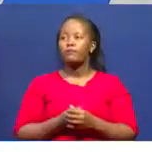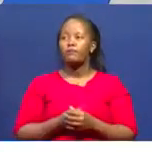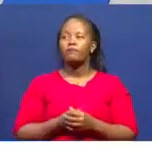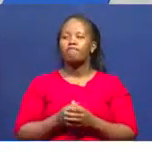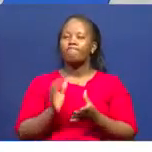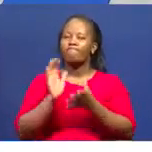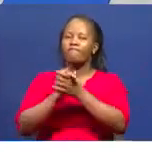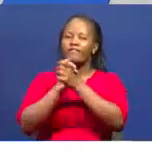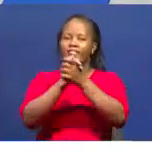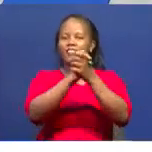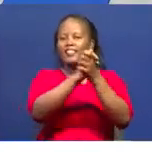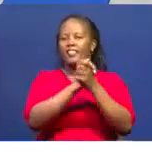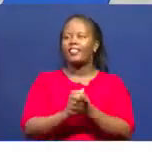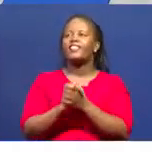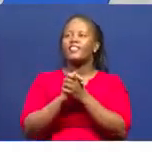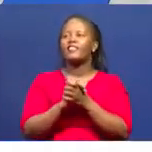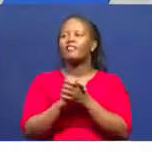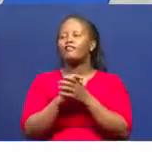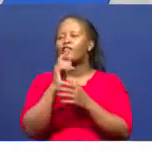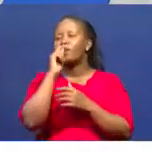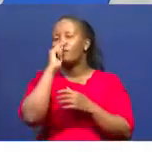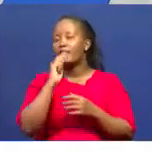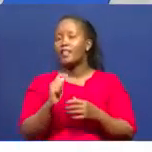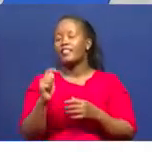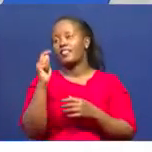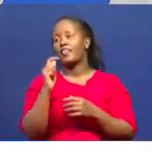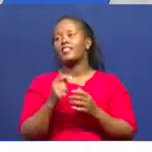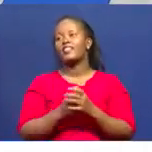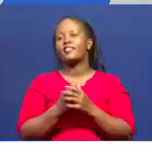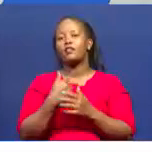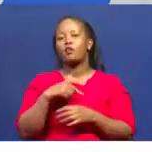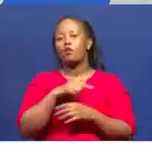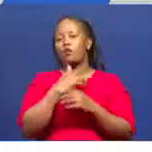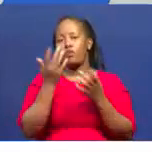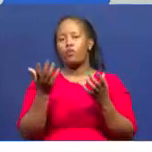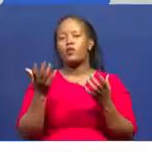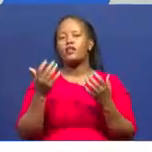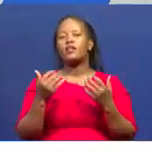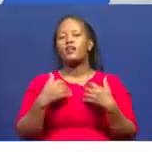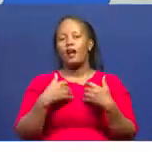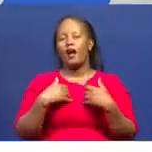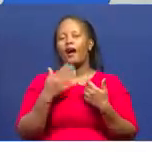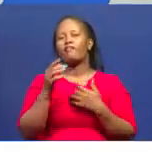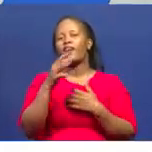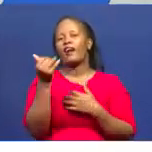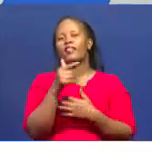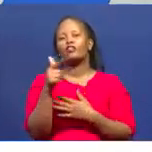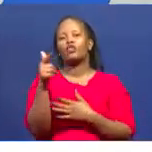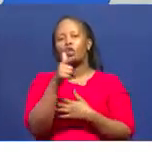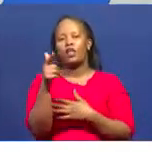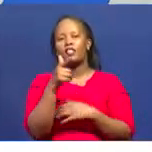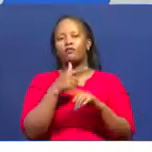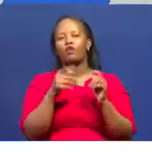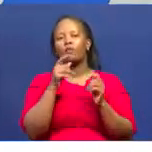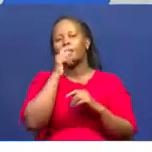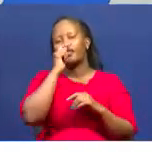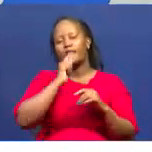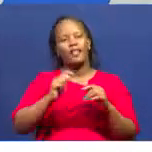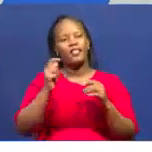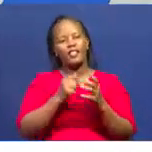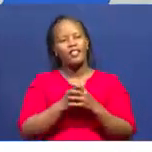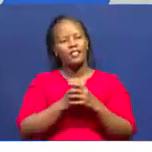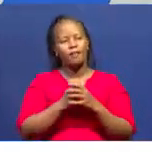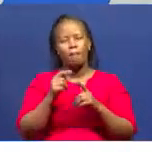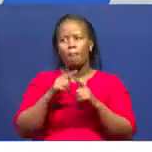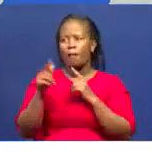received greetings from Tanzania from somebody known as Jeffrey Leah. We are going to be joining him in a short while. But first, Fred, let's